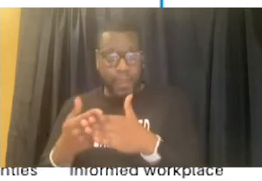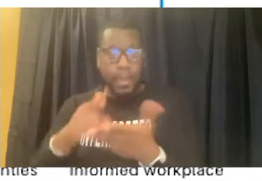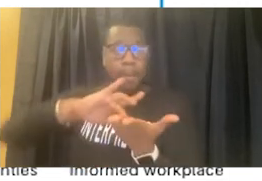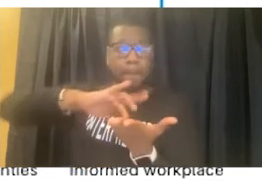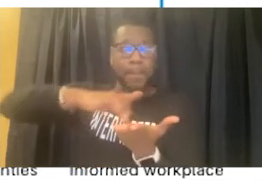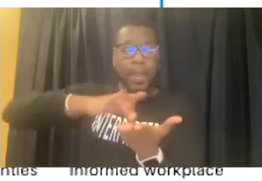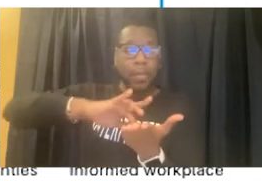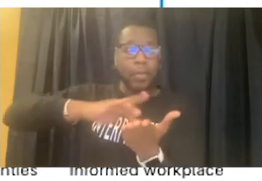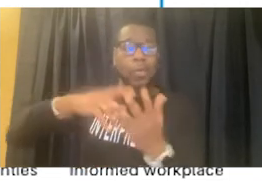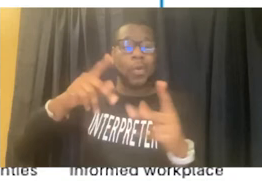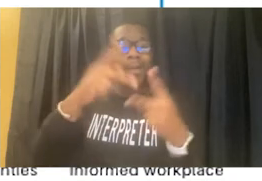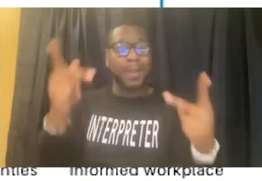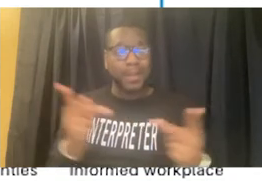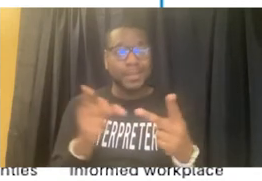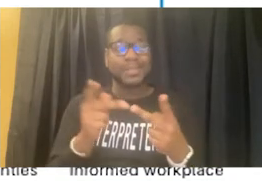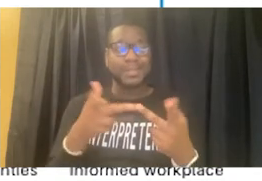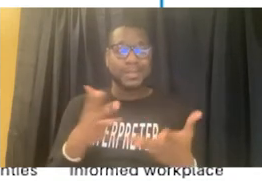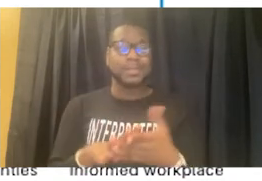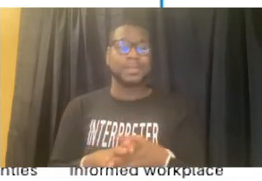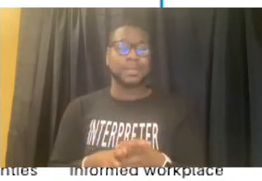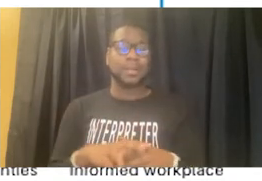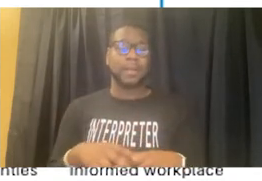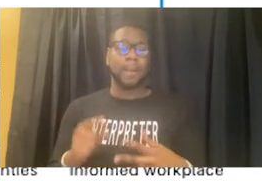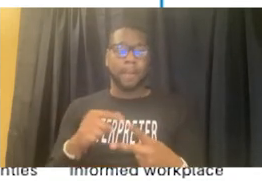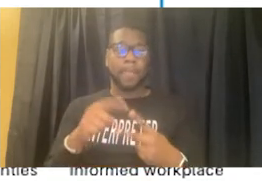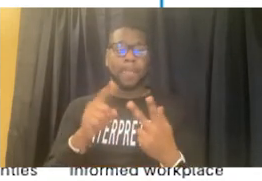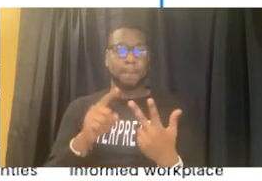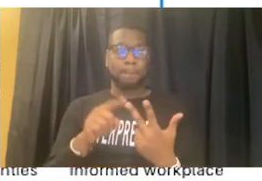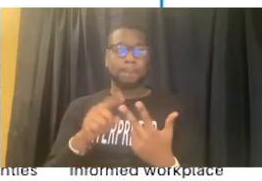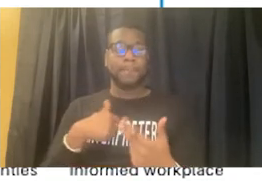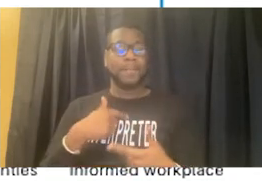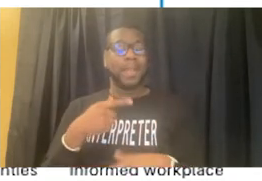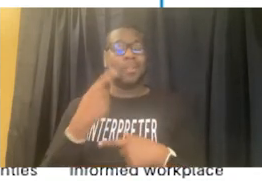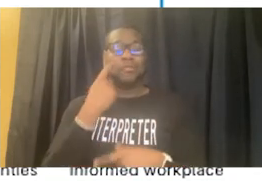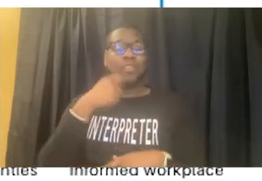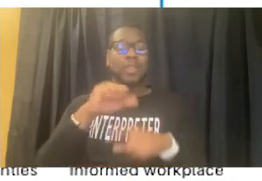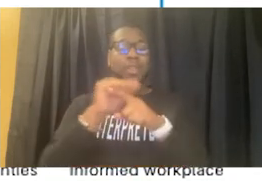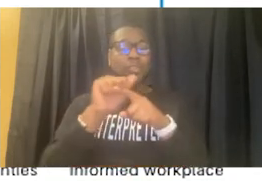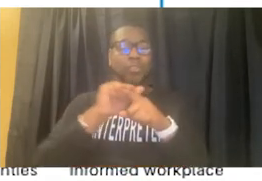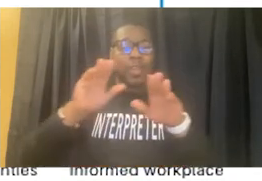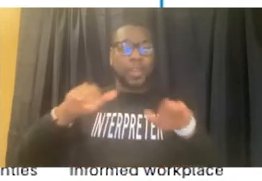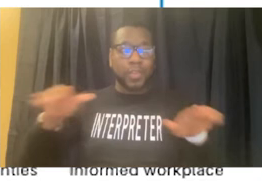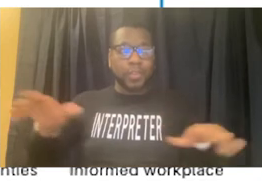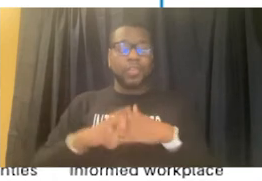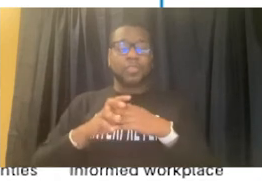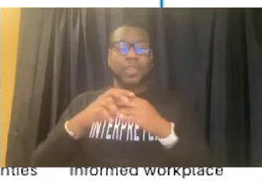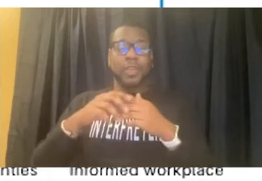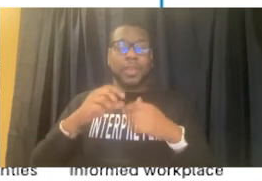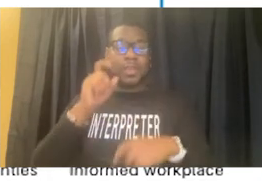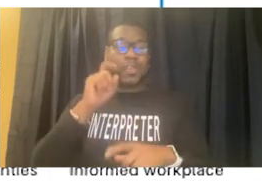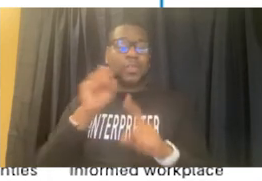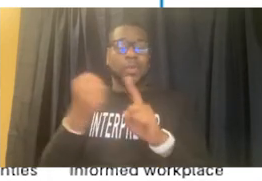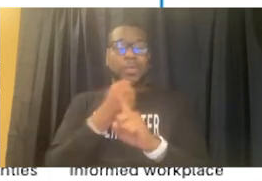I regularly train survivor advocates and working with sexual violence survivors within hospital settings